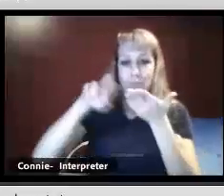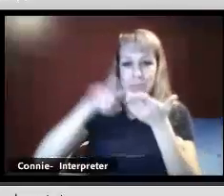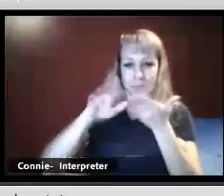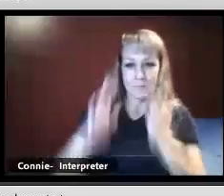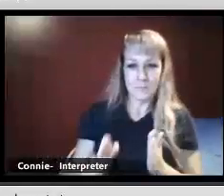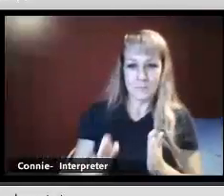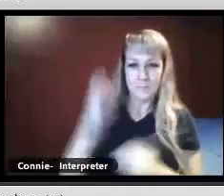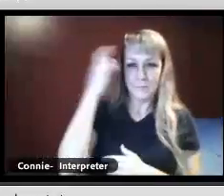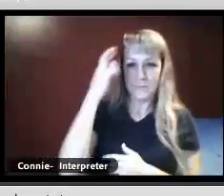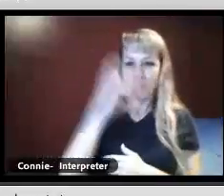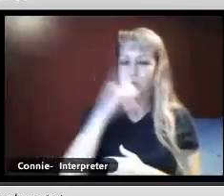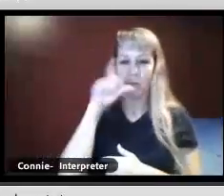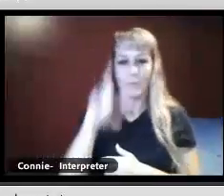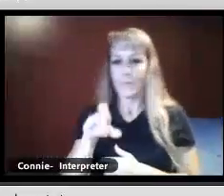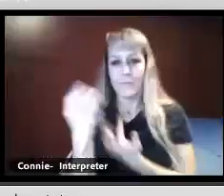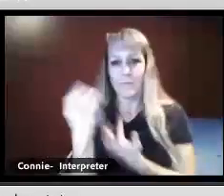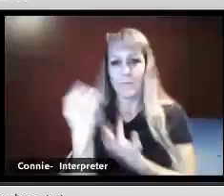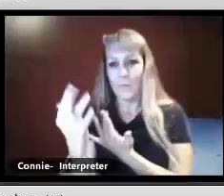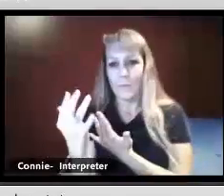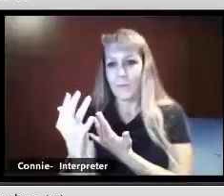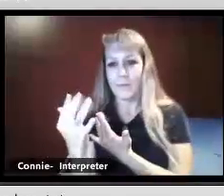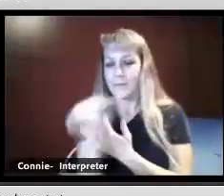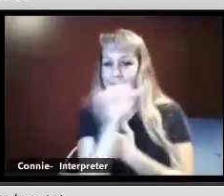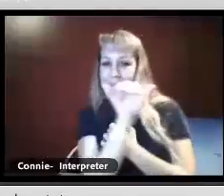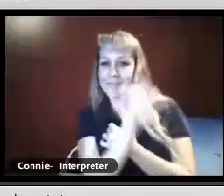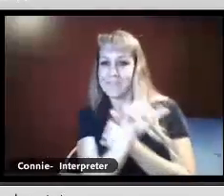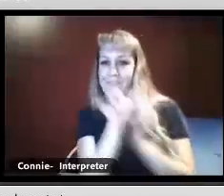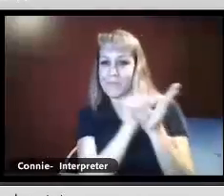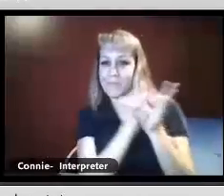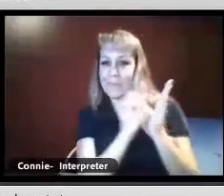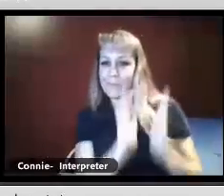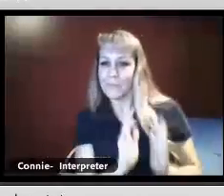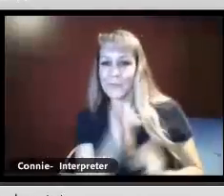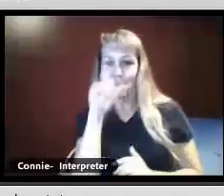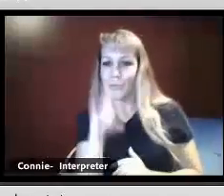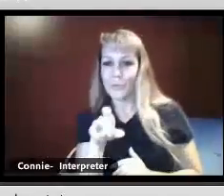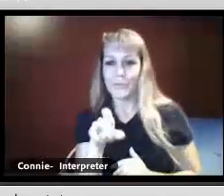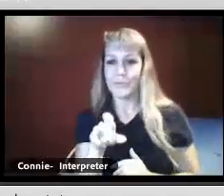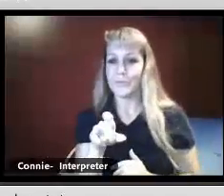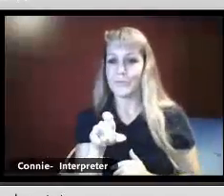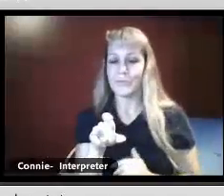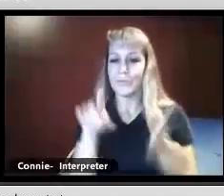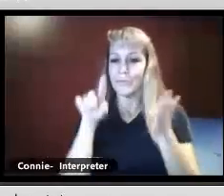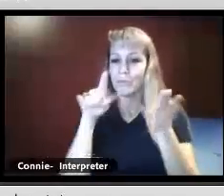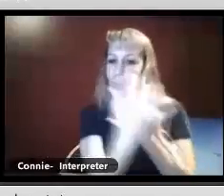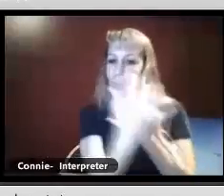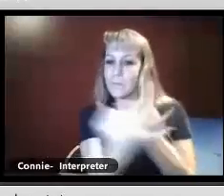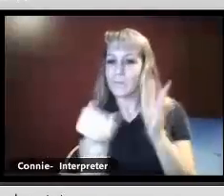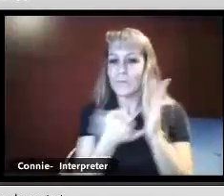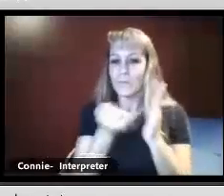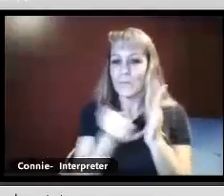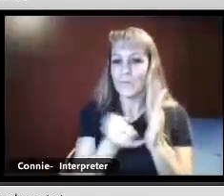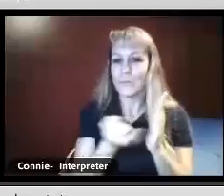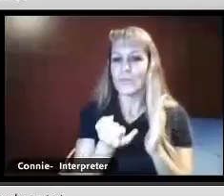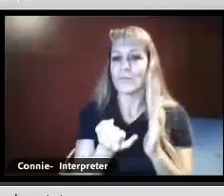don't have to wait for this particular publisher, for this particular journal